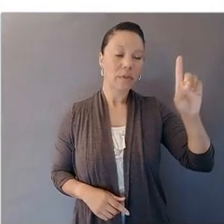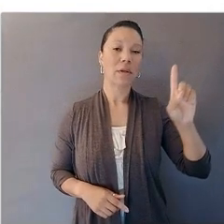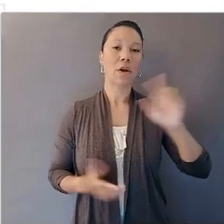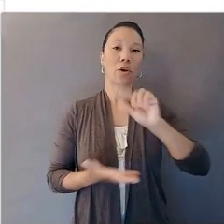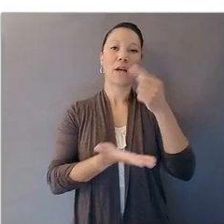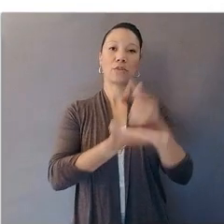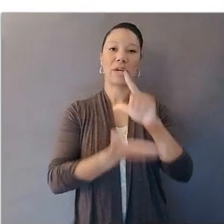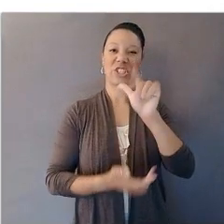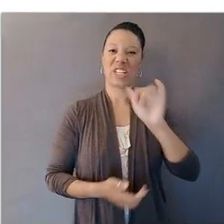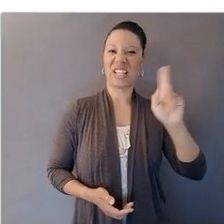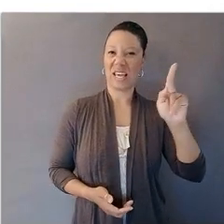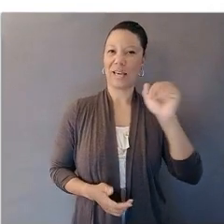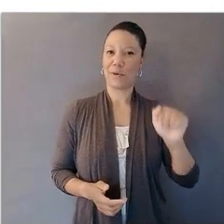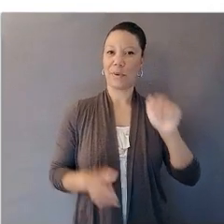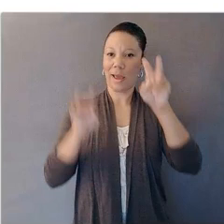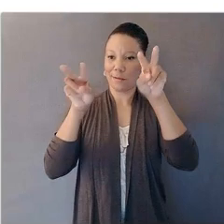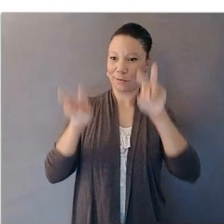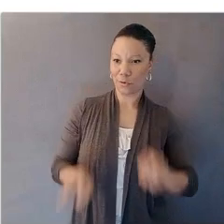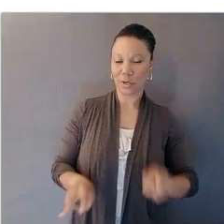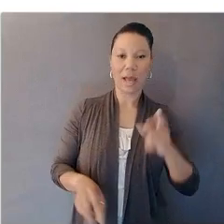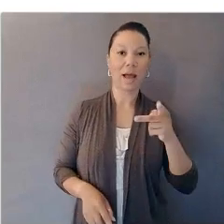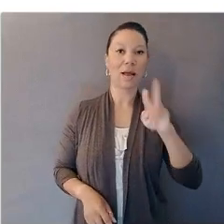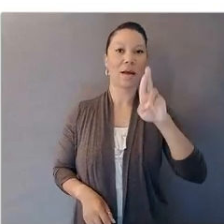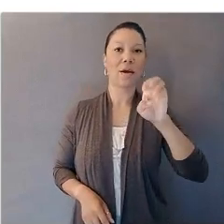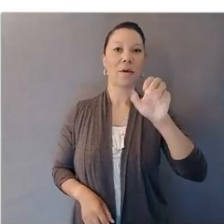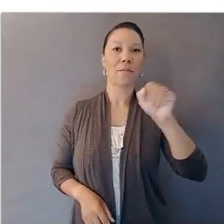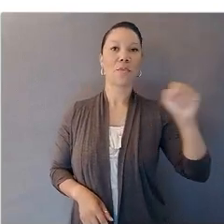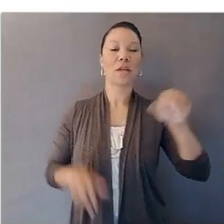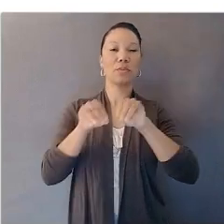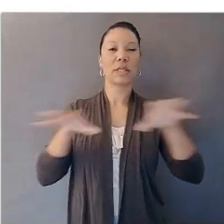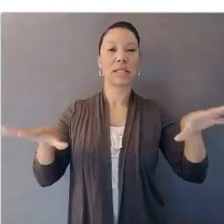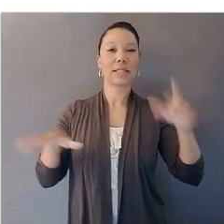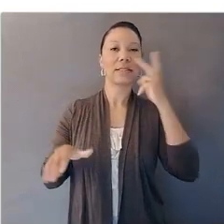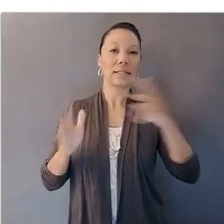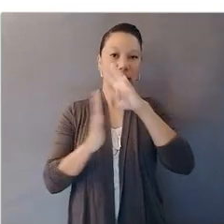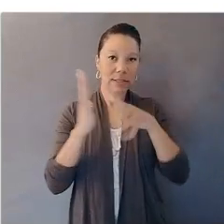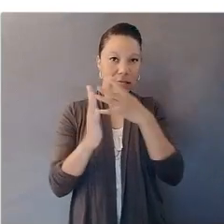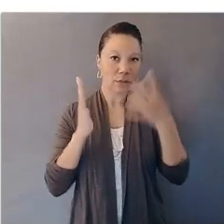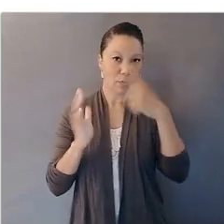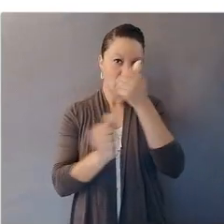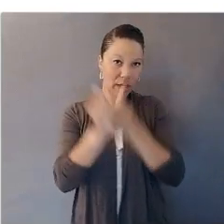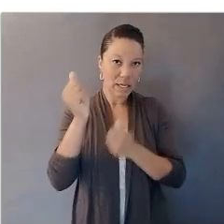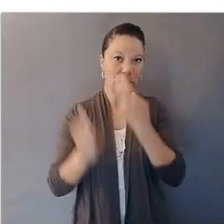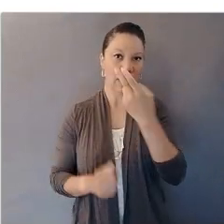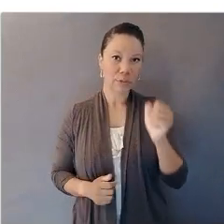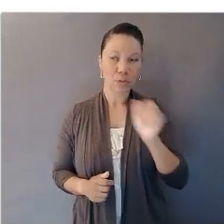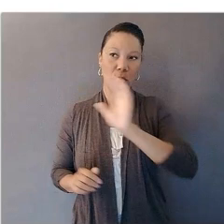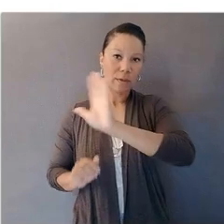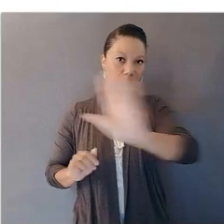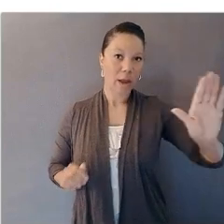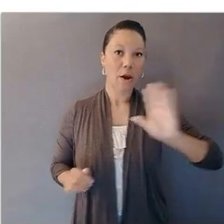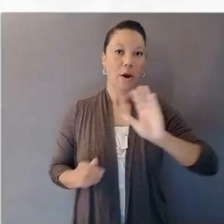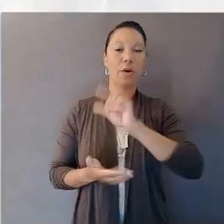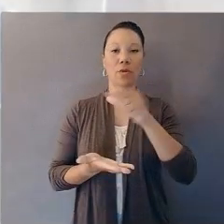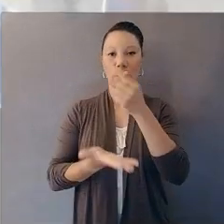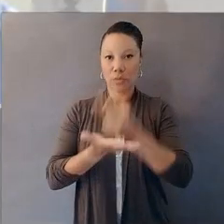will take you to the district's press release that shows the schedule for each high school's virtual graduation time